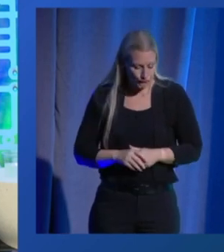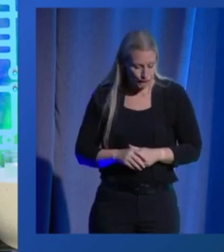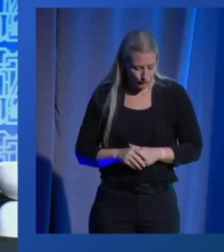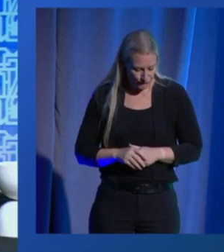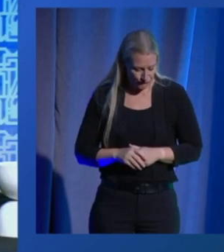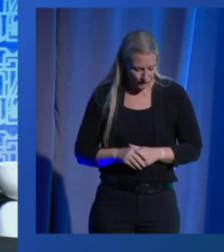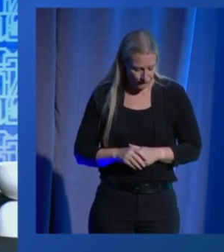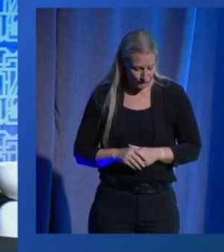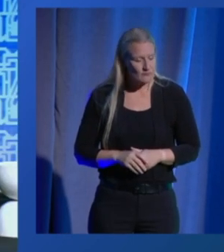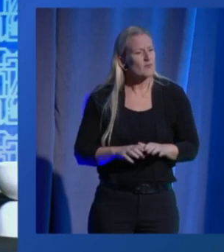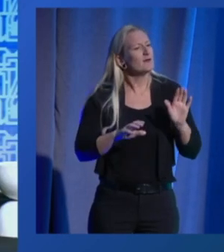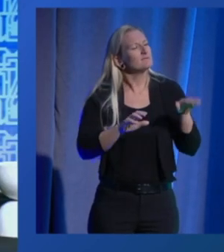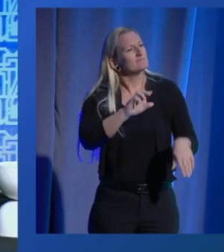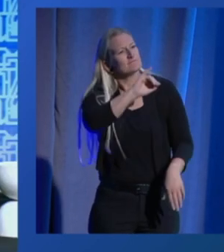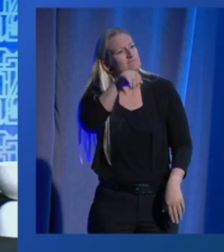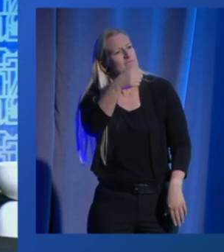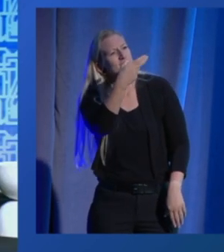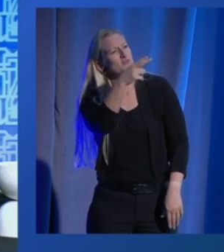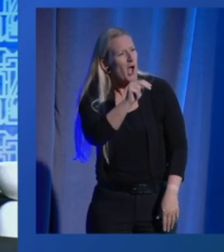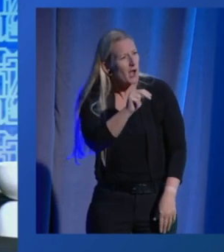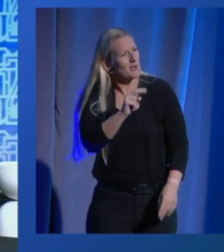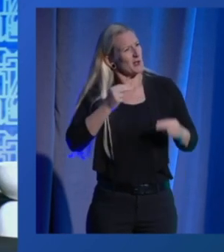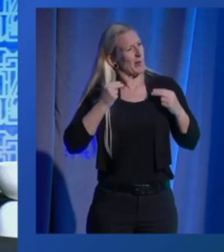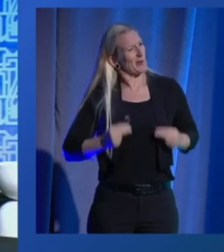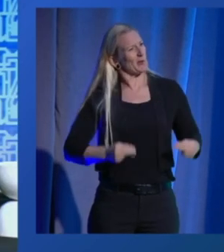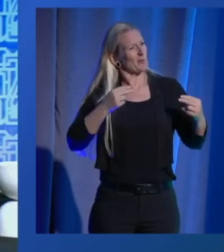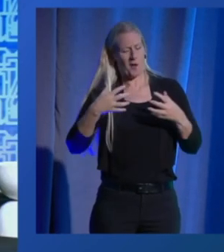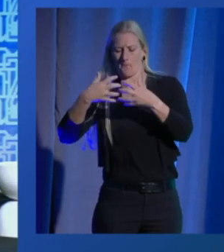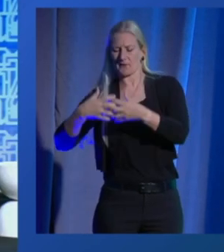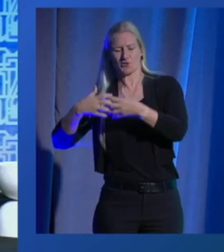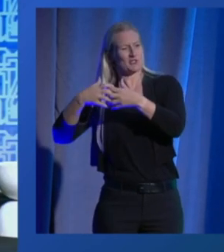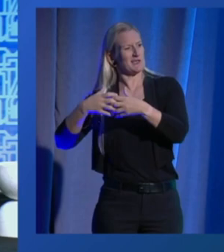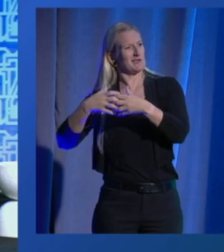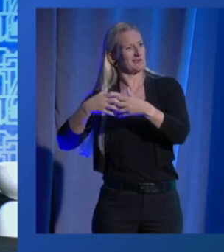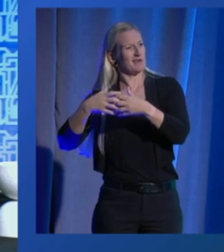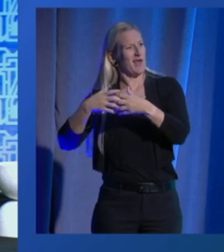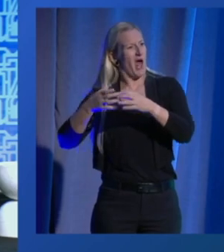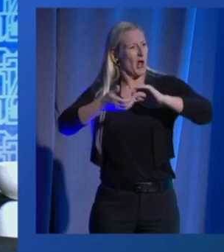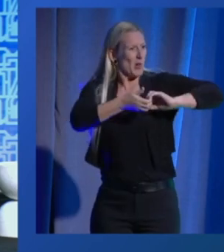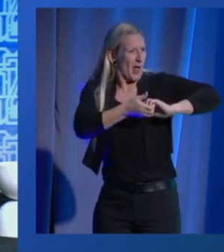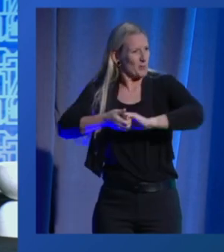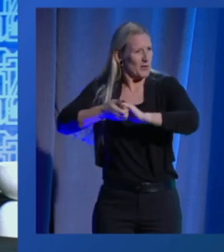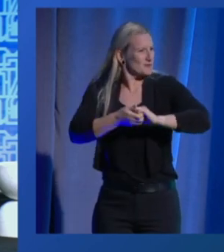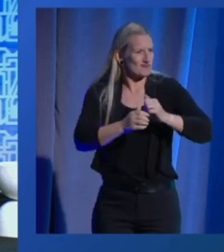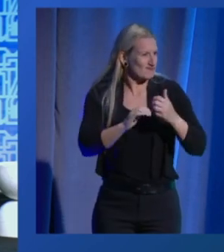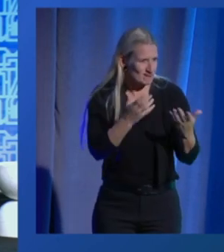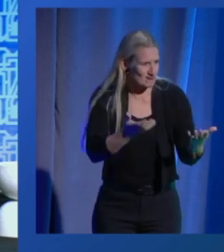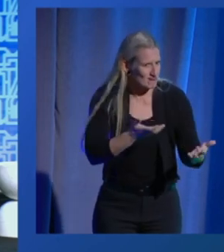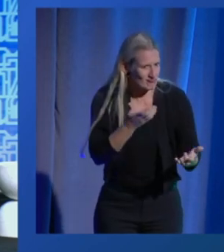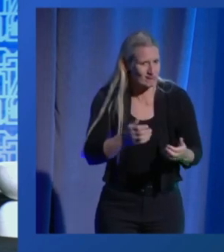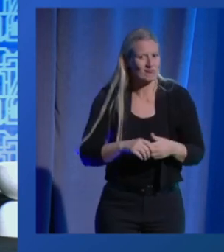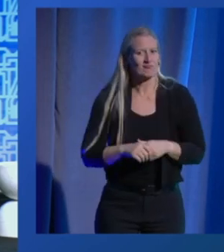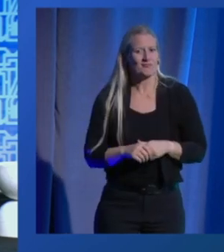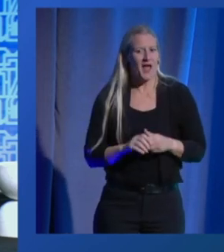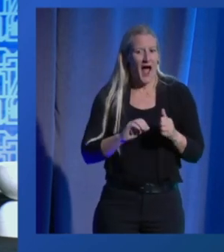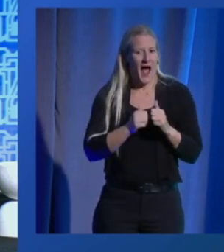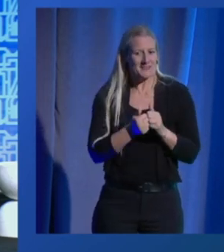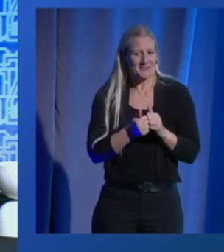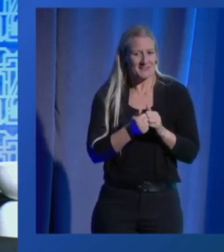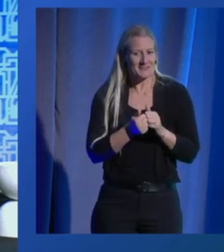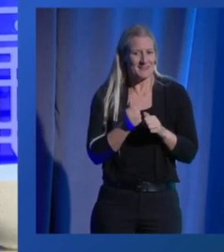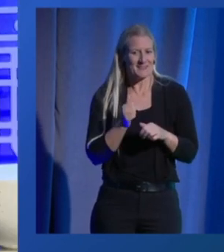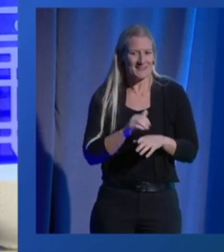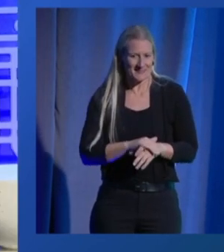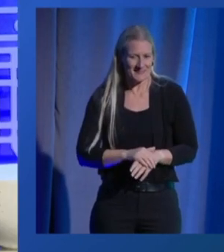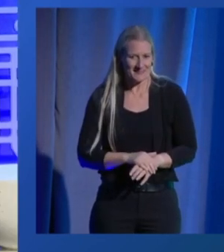this human machine collaboration uh going at scale it's constant work um to create Exquisite